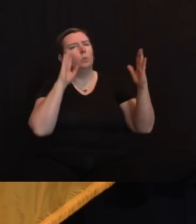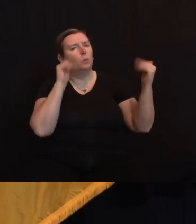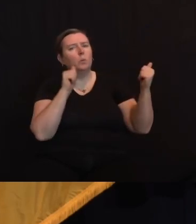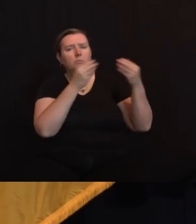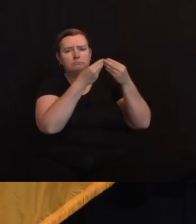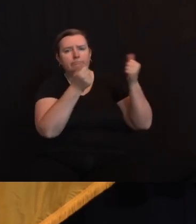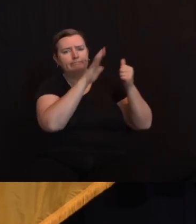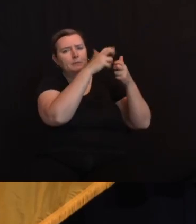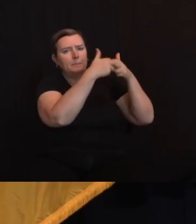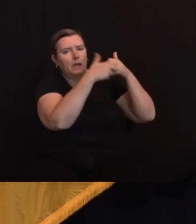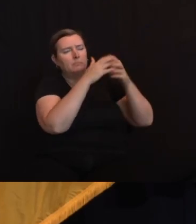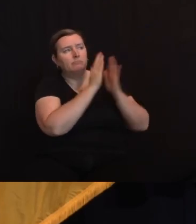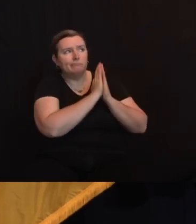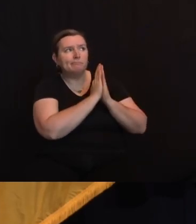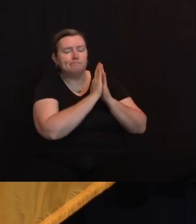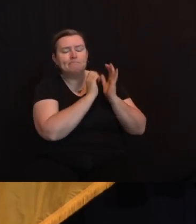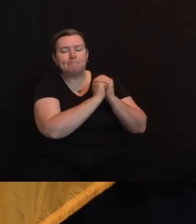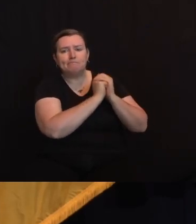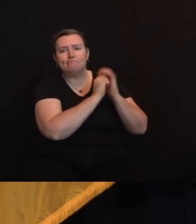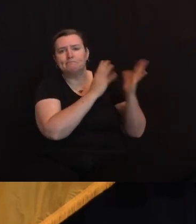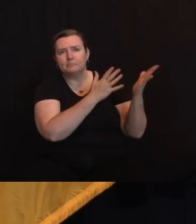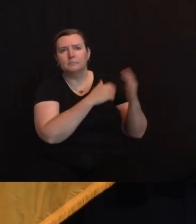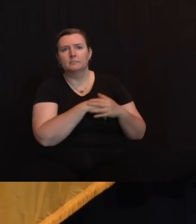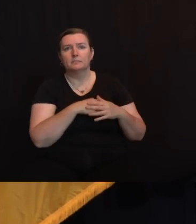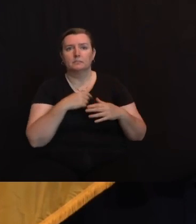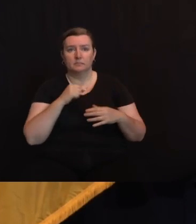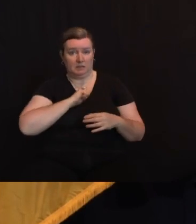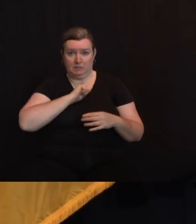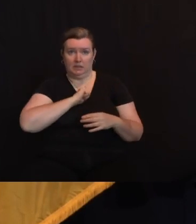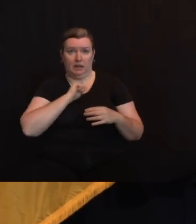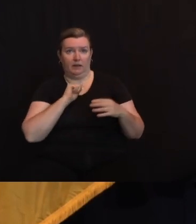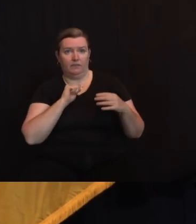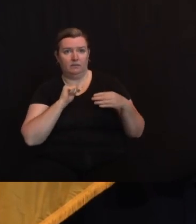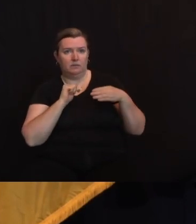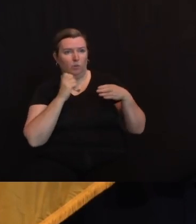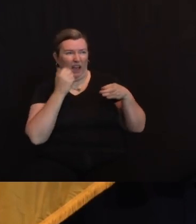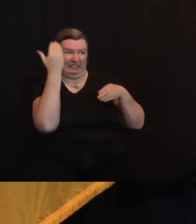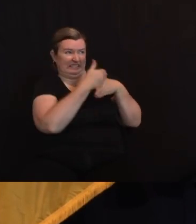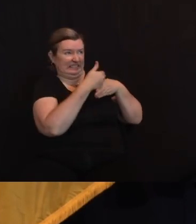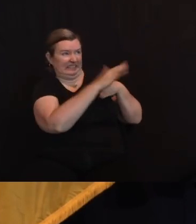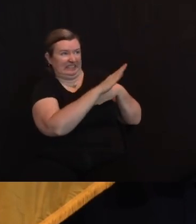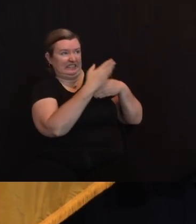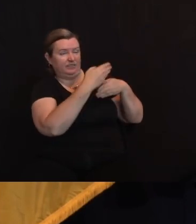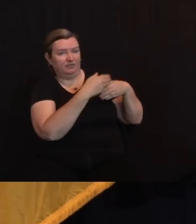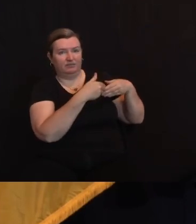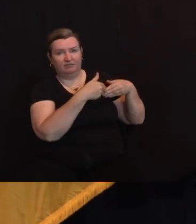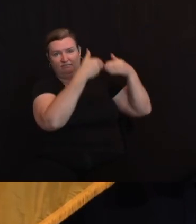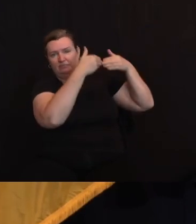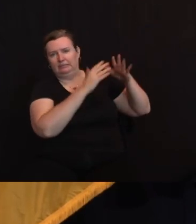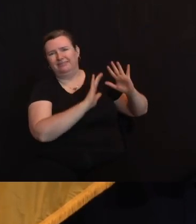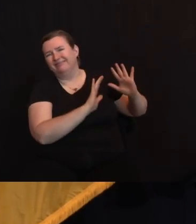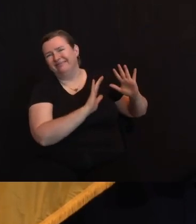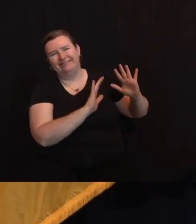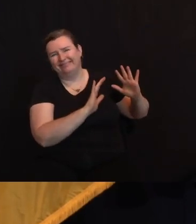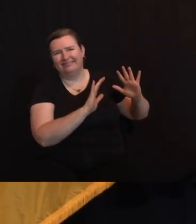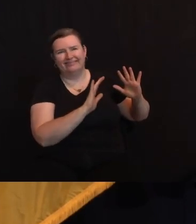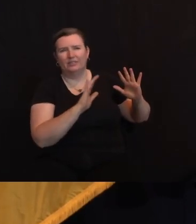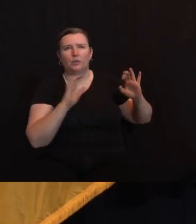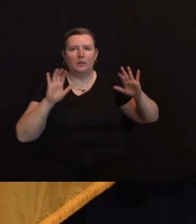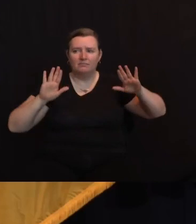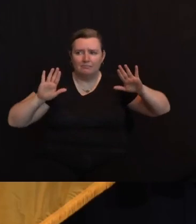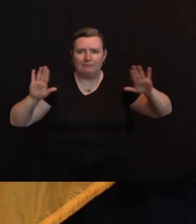we hope that we can keep ourselves as walled off as a state as possible. We keep ourselves walled off as much as possible,